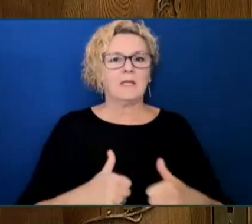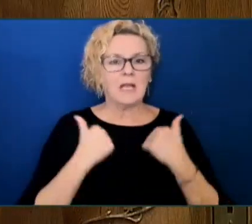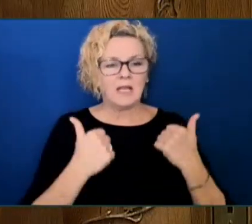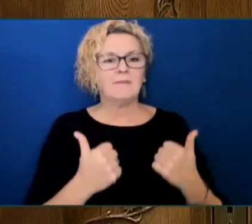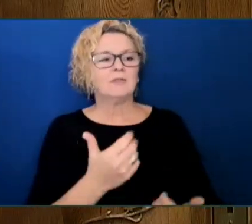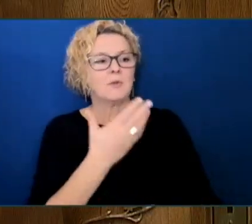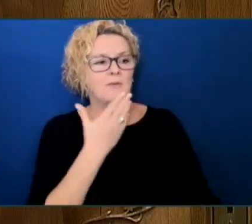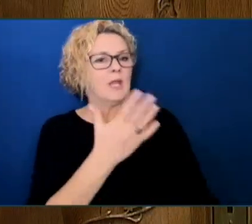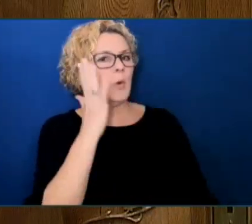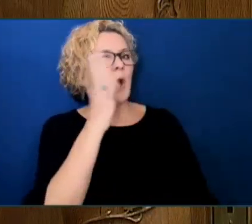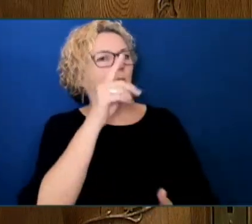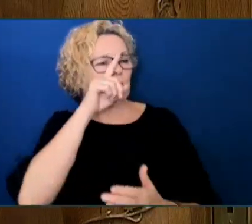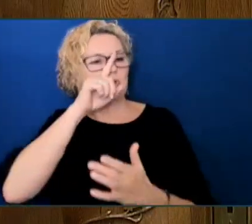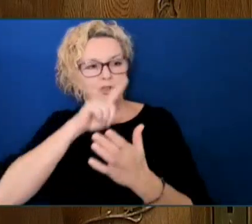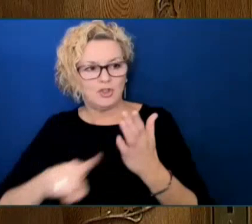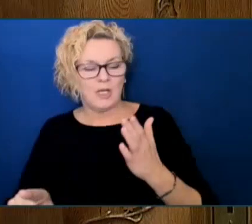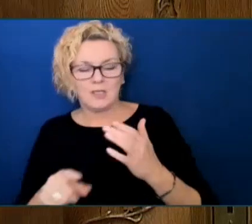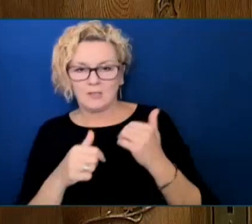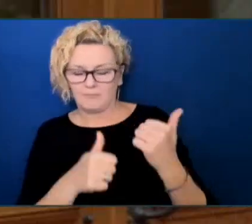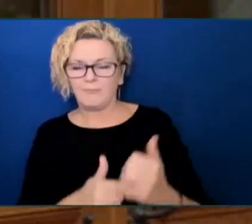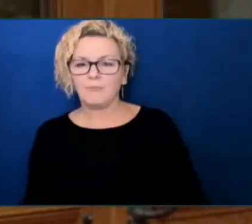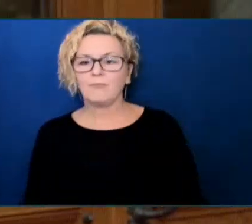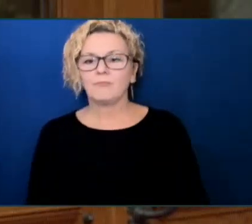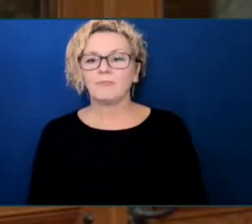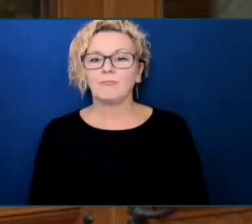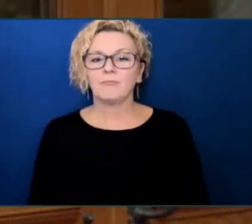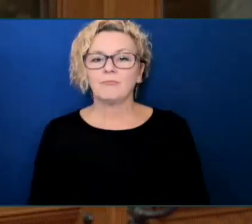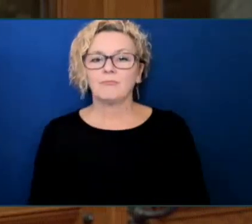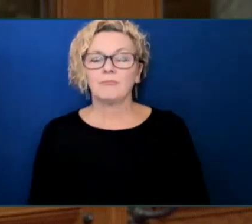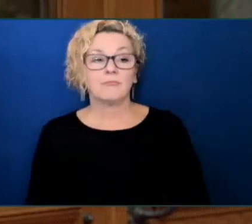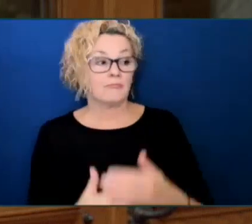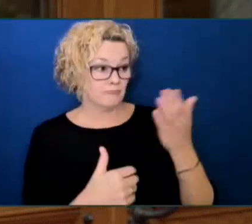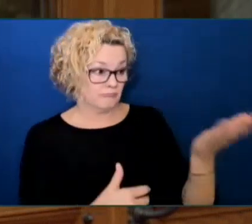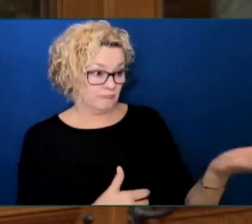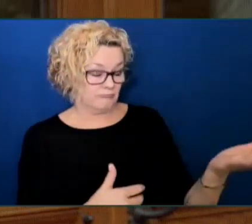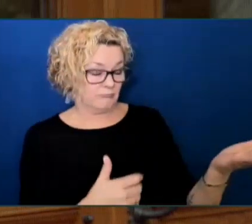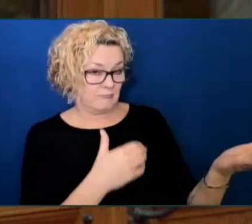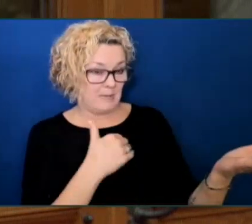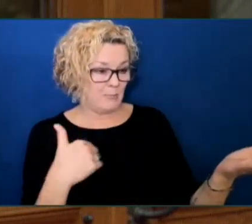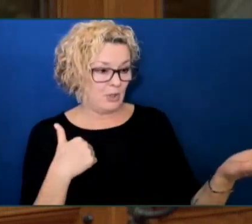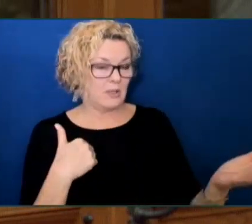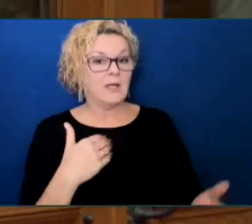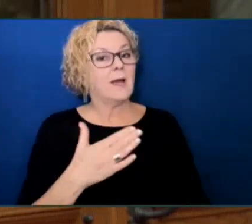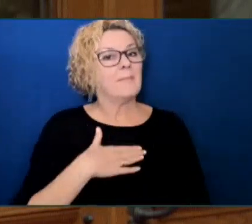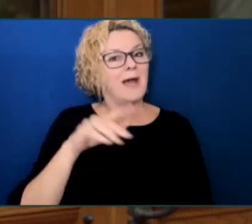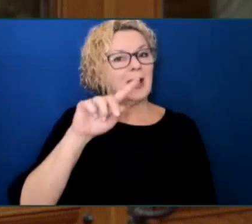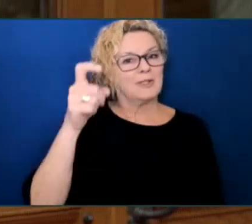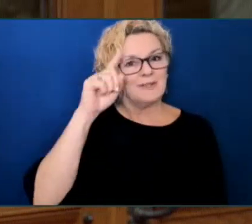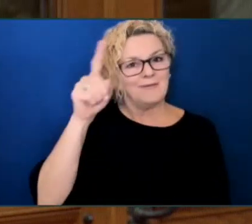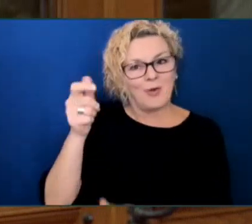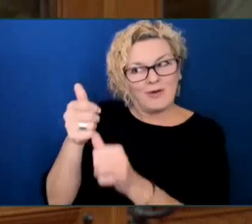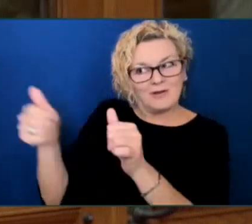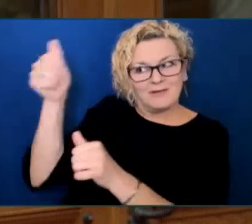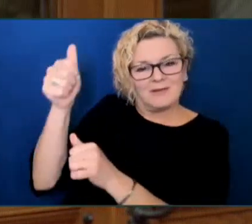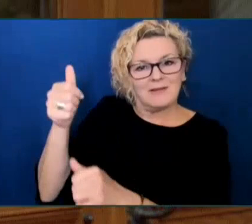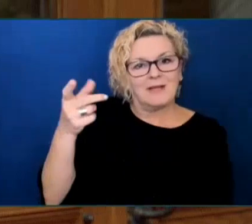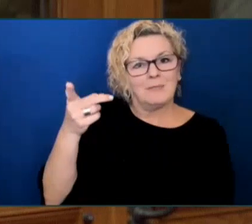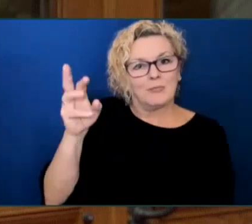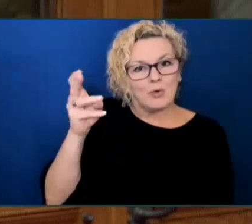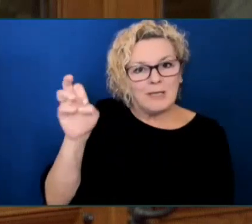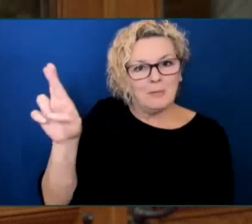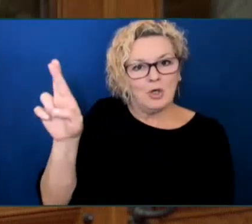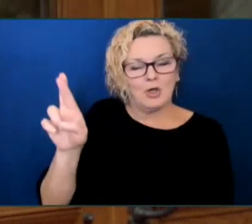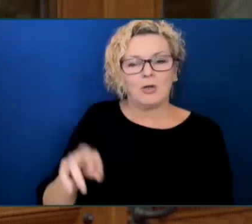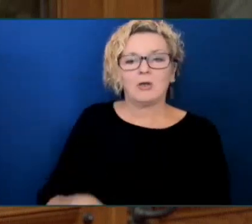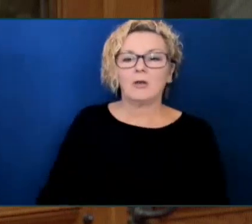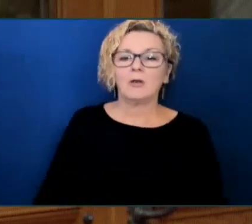Member. Honourable Speaker, my question was to the Premier. Without the regulation of MCFD staff practicing social work, the